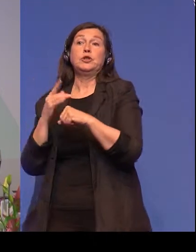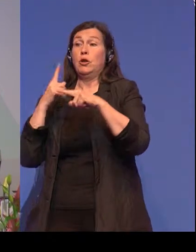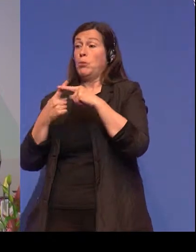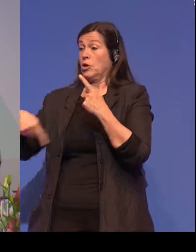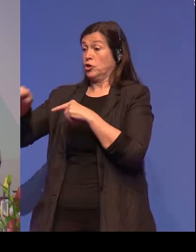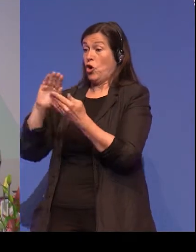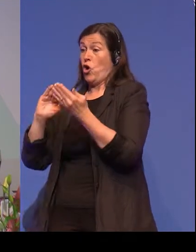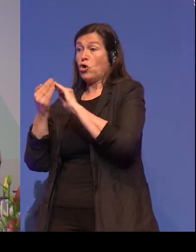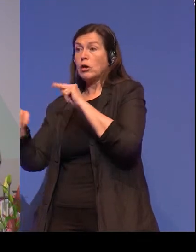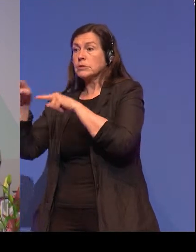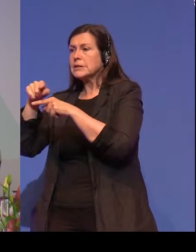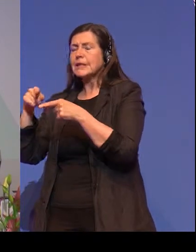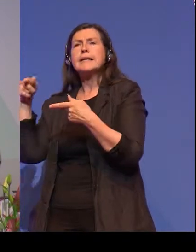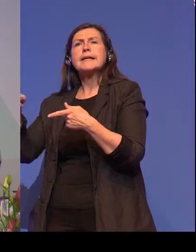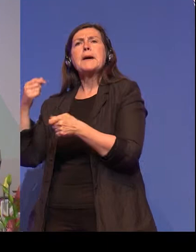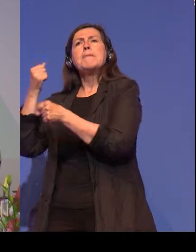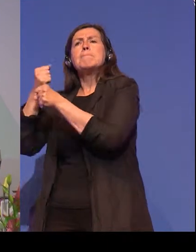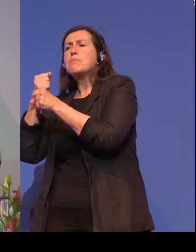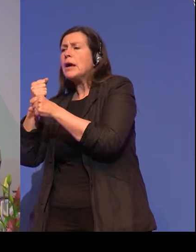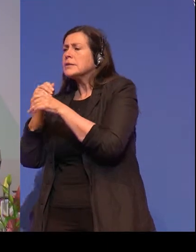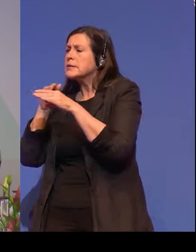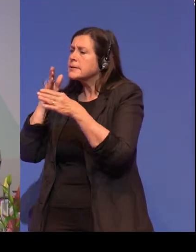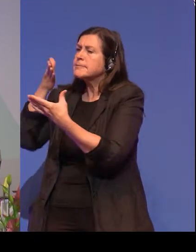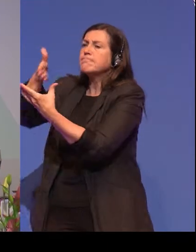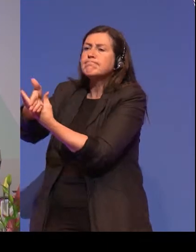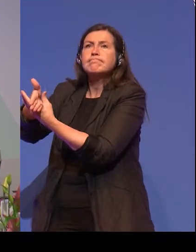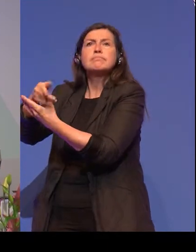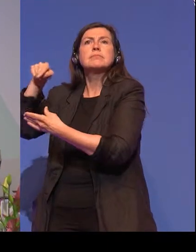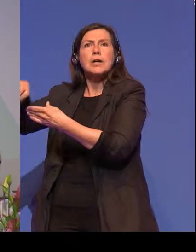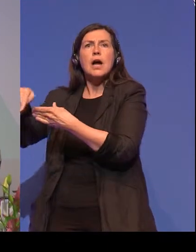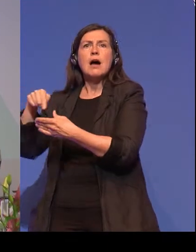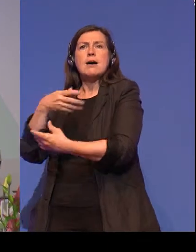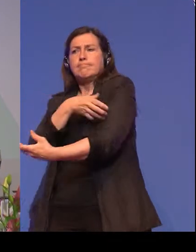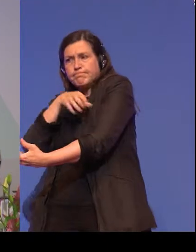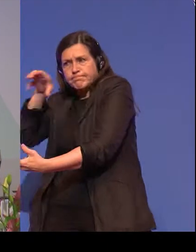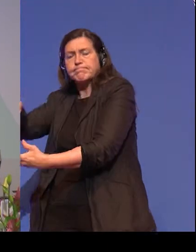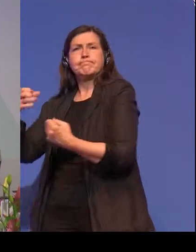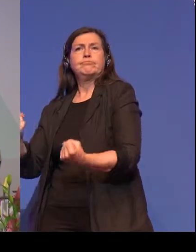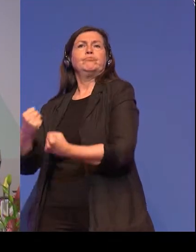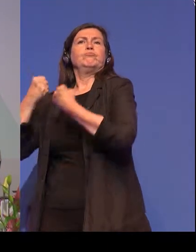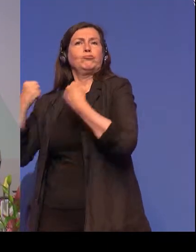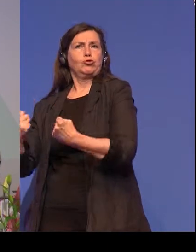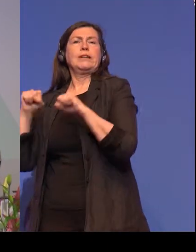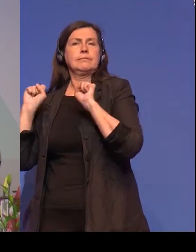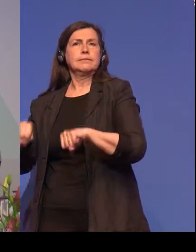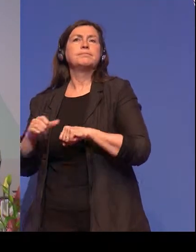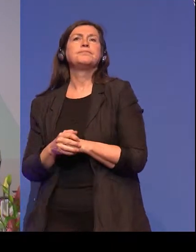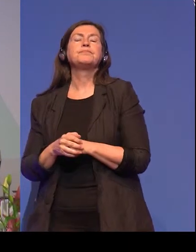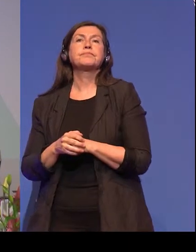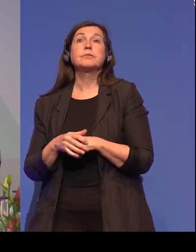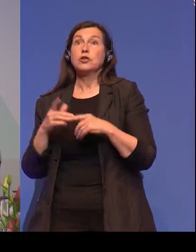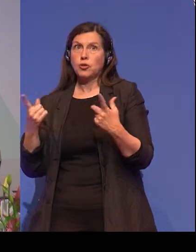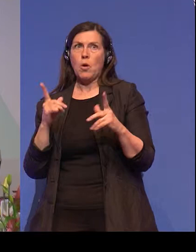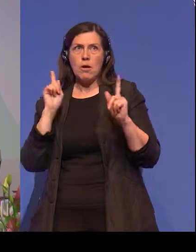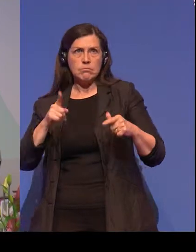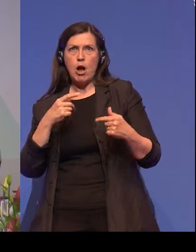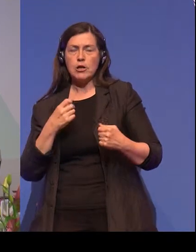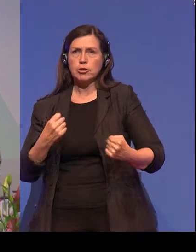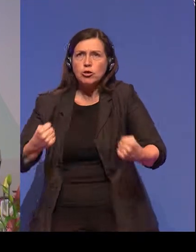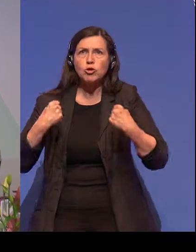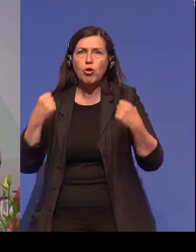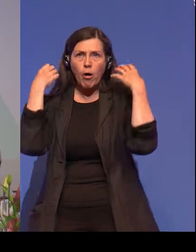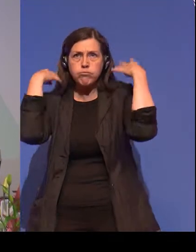practice between small island states practitioners. Through presentations and lively discussions,